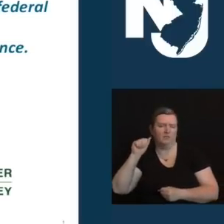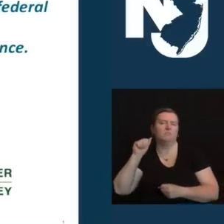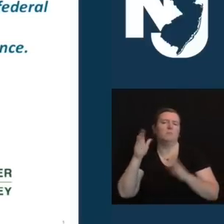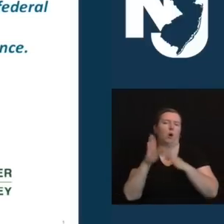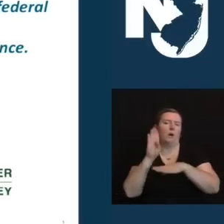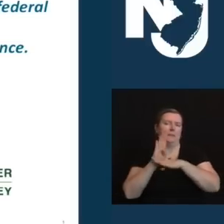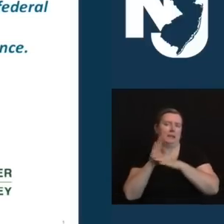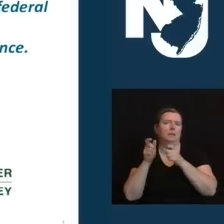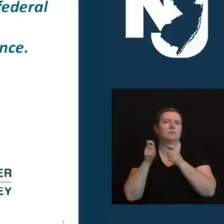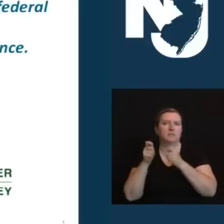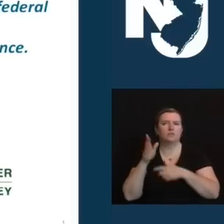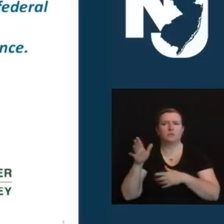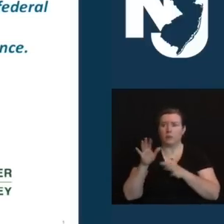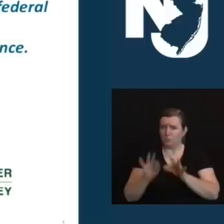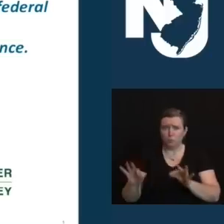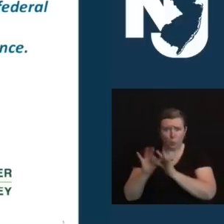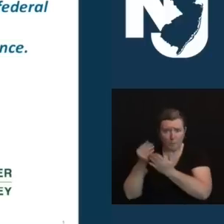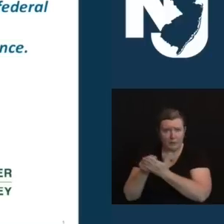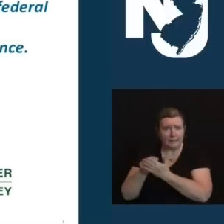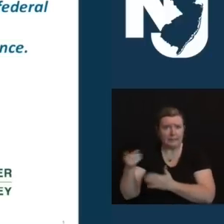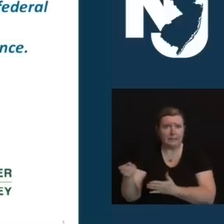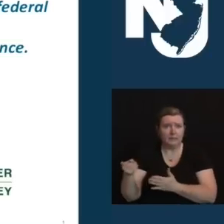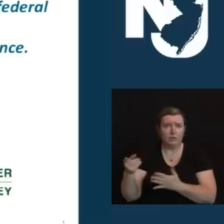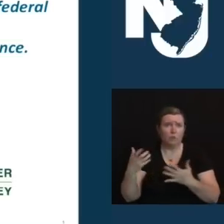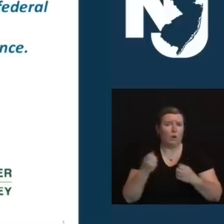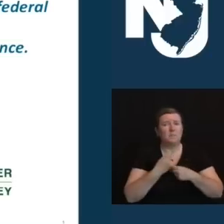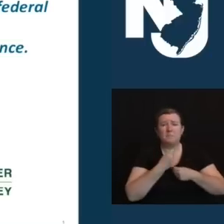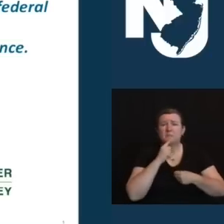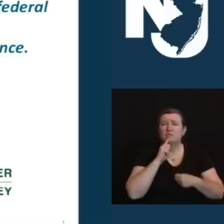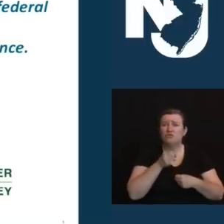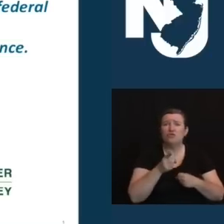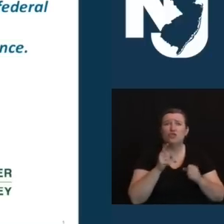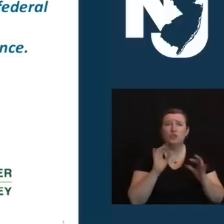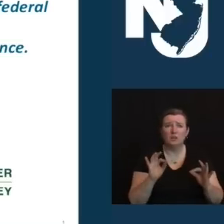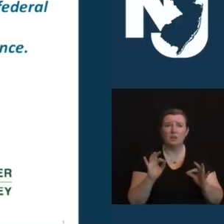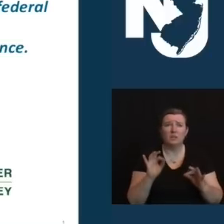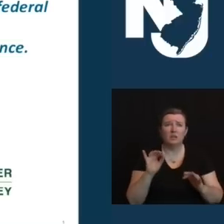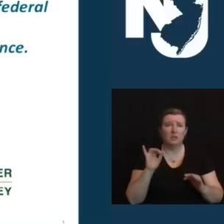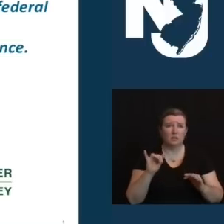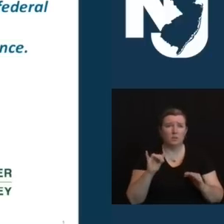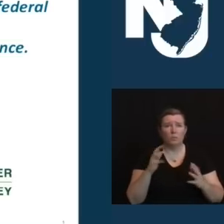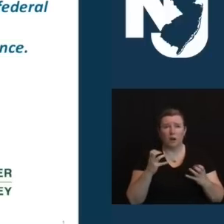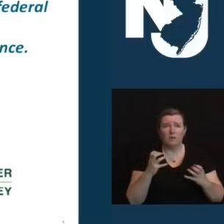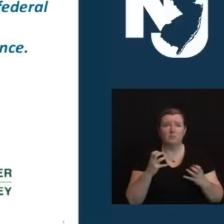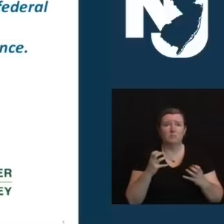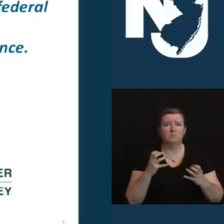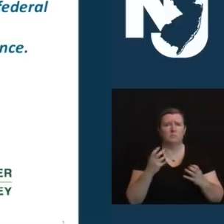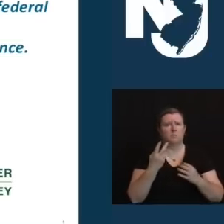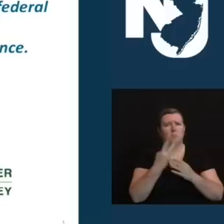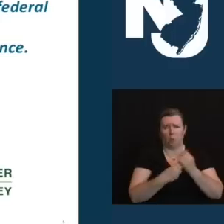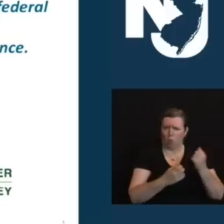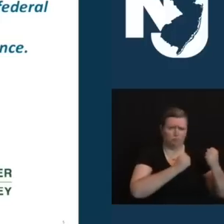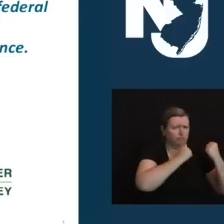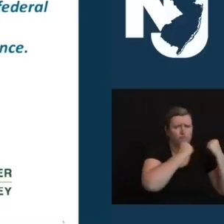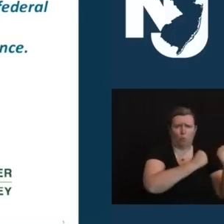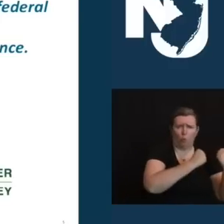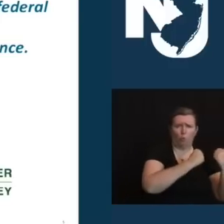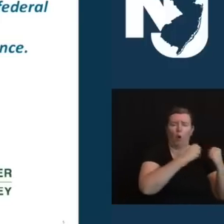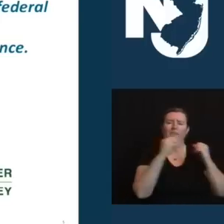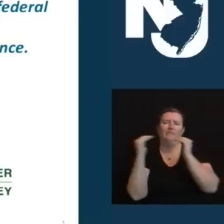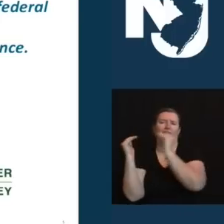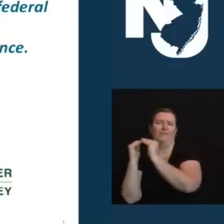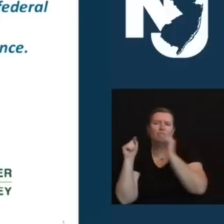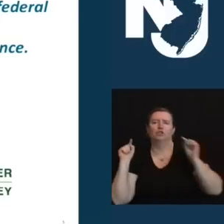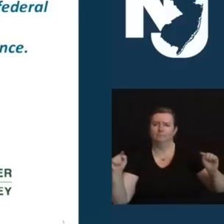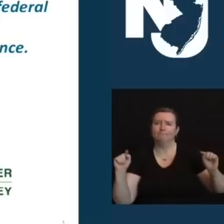well. Again, we wanted to make sure, as part of Governor Murphy's commitment, not just being stronger, but fairer in how we think about recovery and economic development, that we